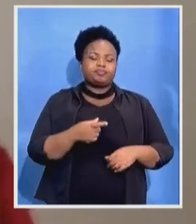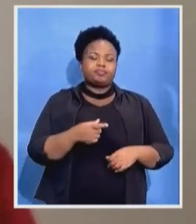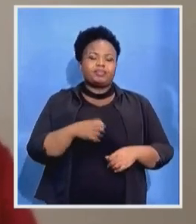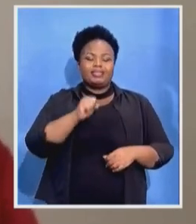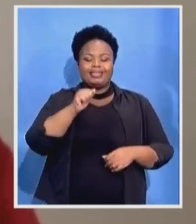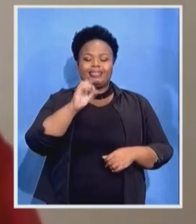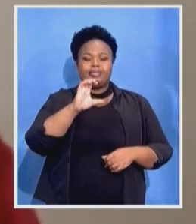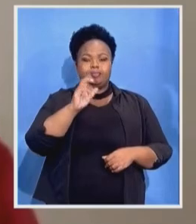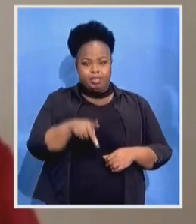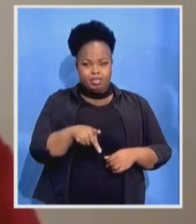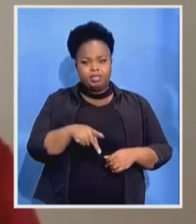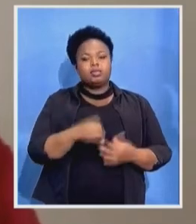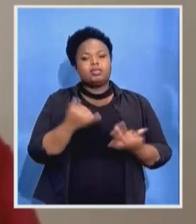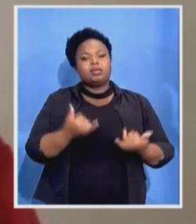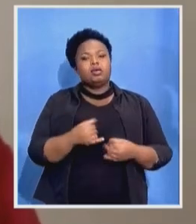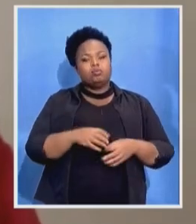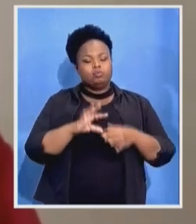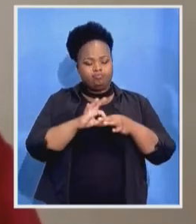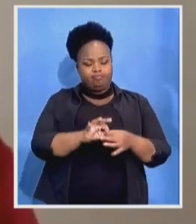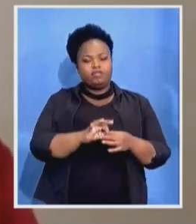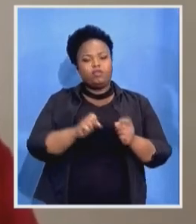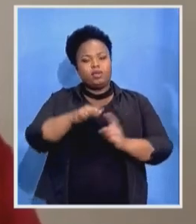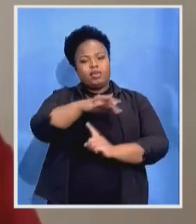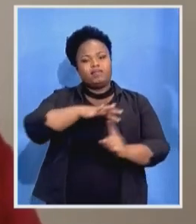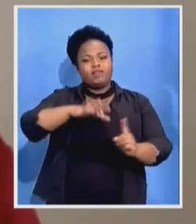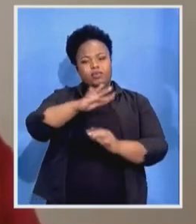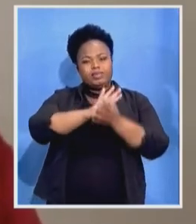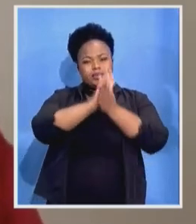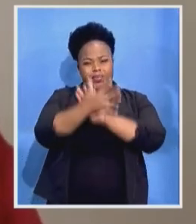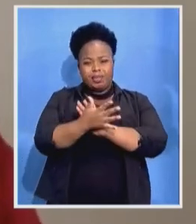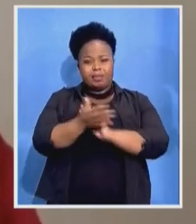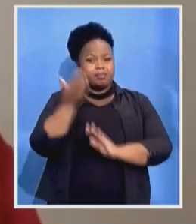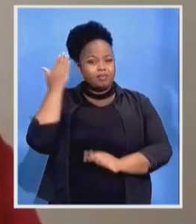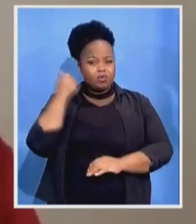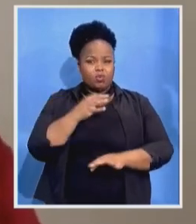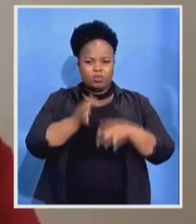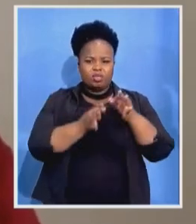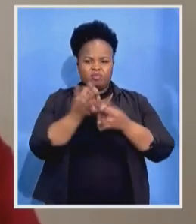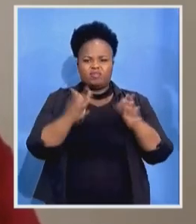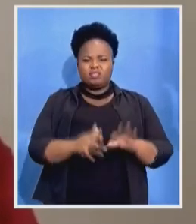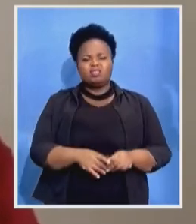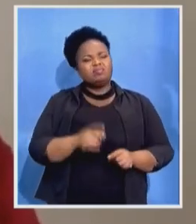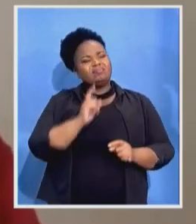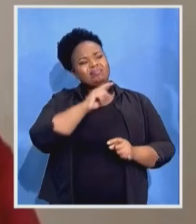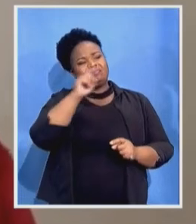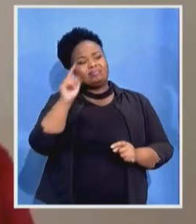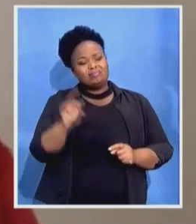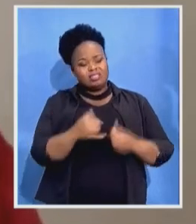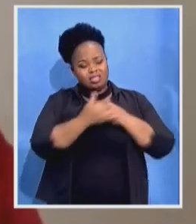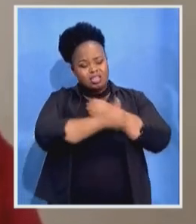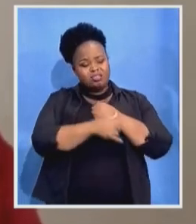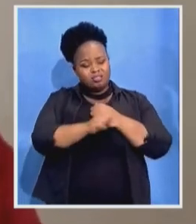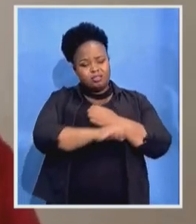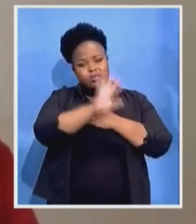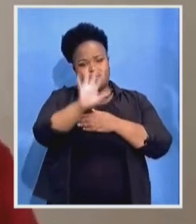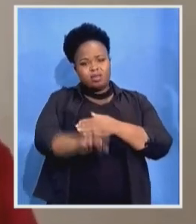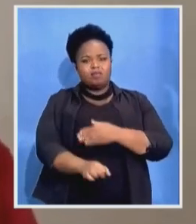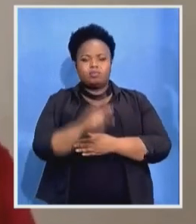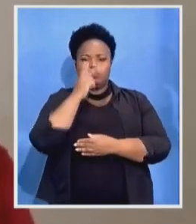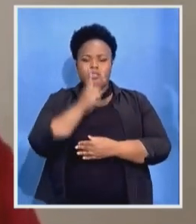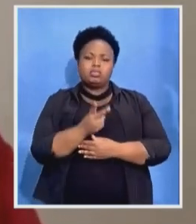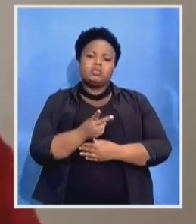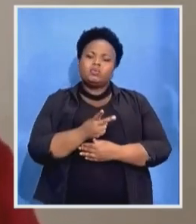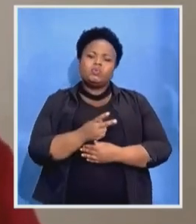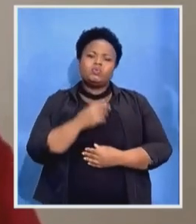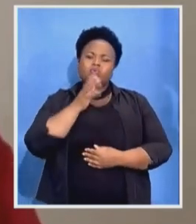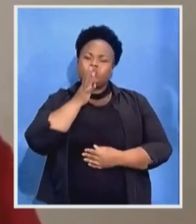have highlighted, for instance, that in many parts of our country, we are having unacceptable pollution. Like in the